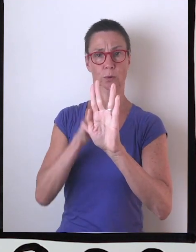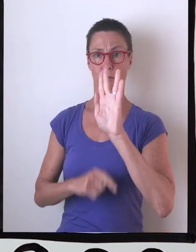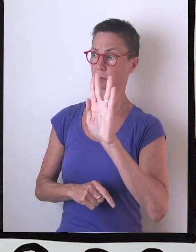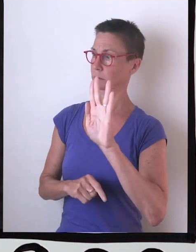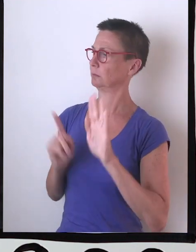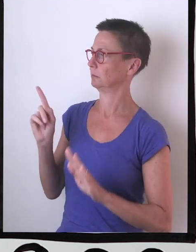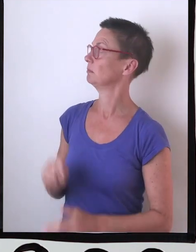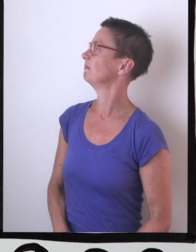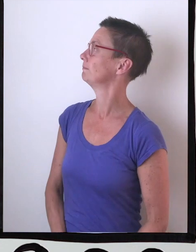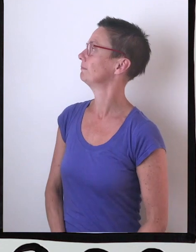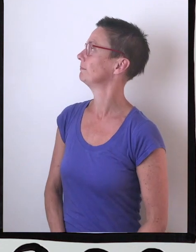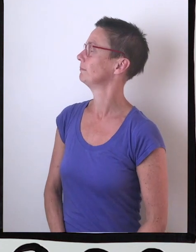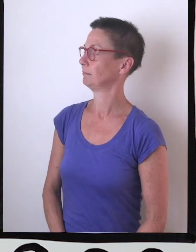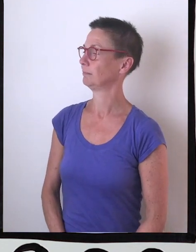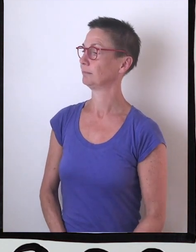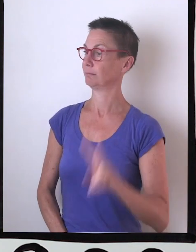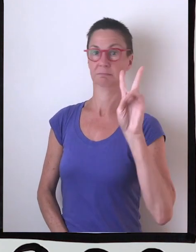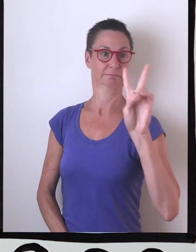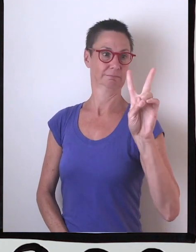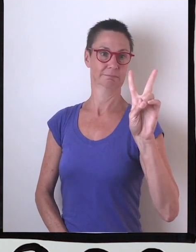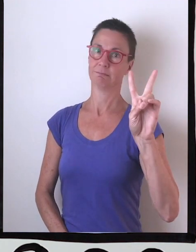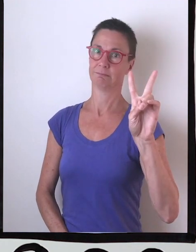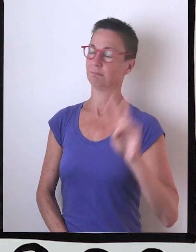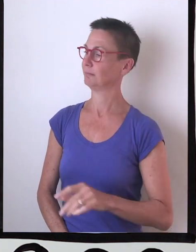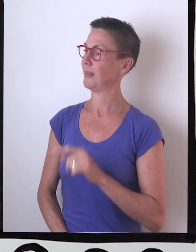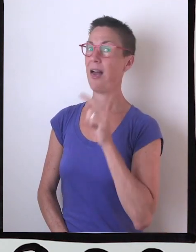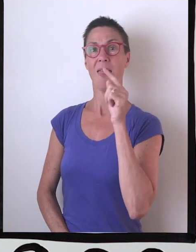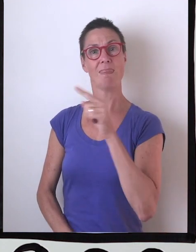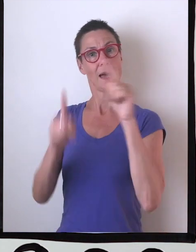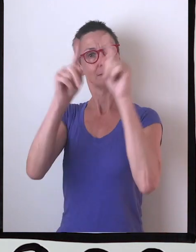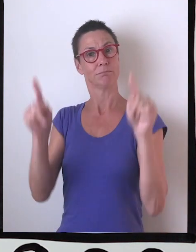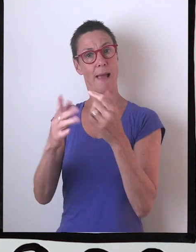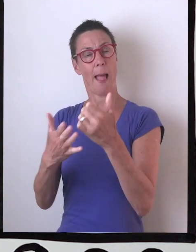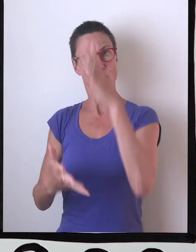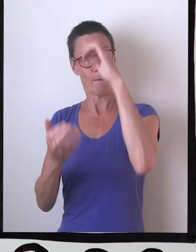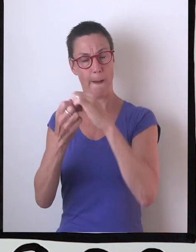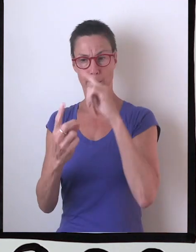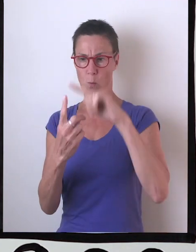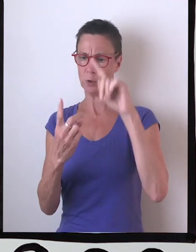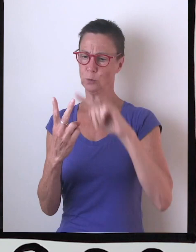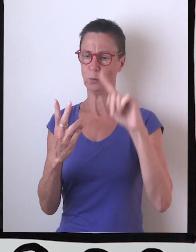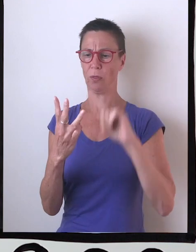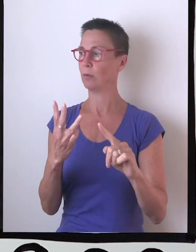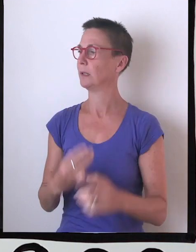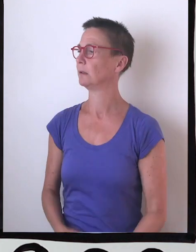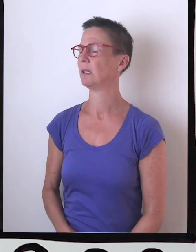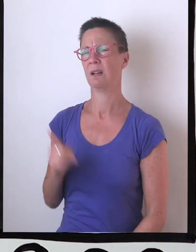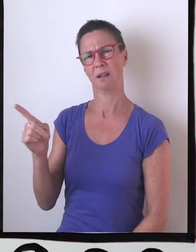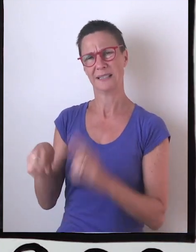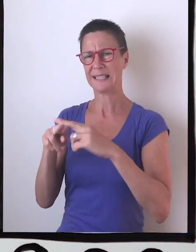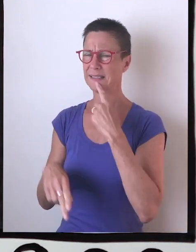like that, two fingers separate. And then I'm going to do my peace. So that reminds me of our special handshake. There should be a thumb